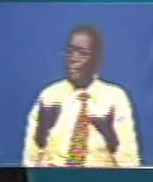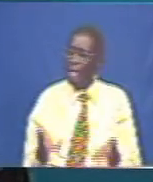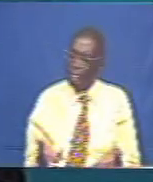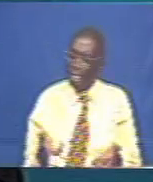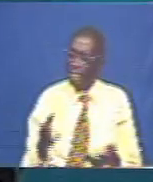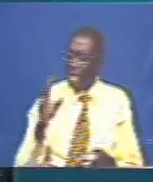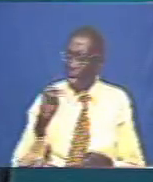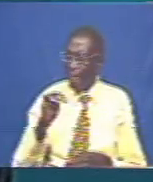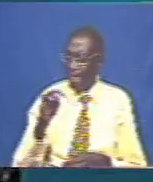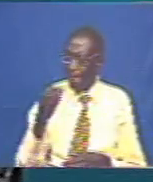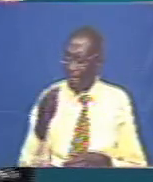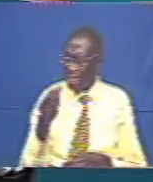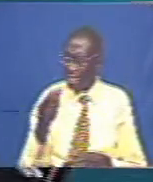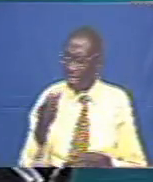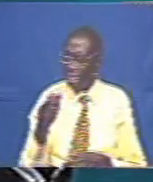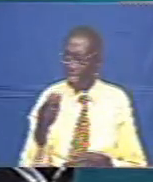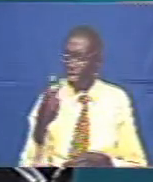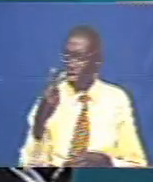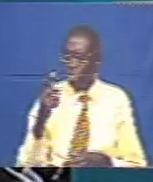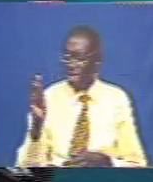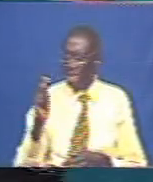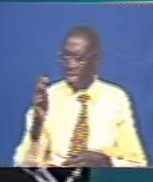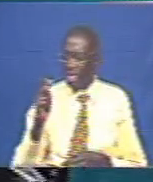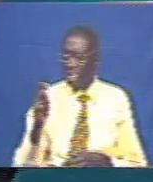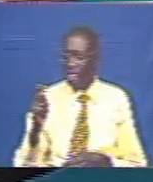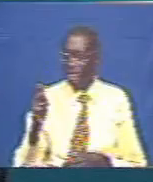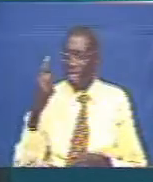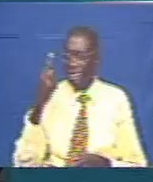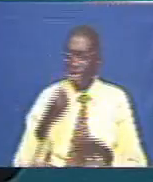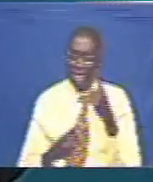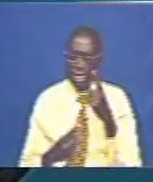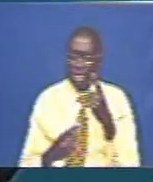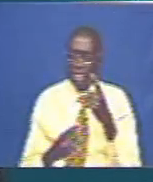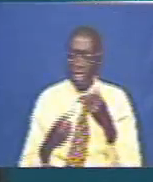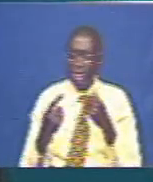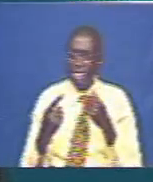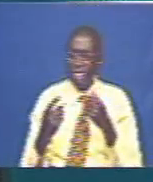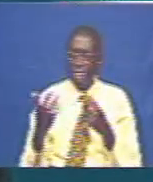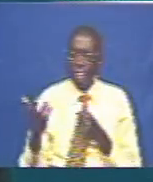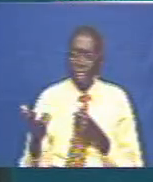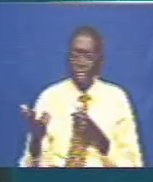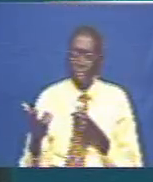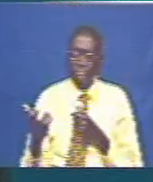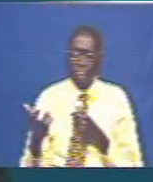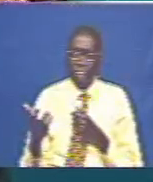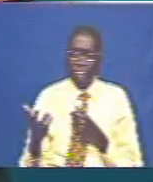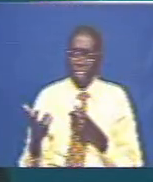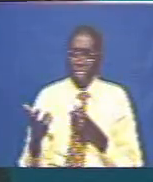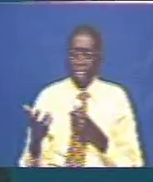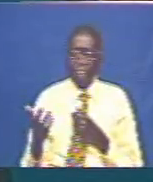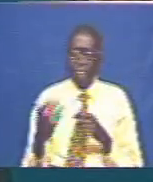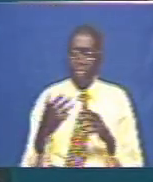M-Pesa's transactions, you know, about 2 trillion shillings, you know, annually. But when you look at the transactions, you know, across